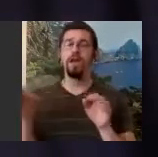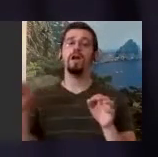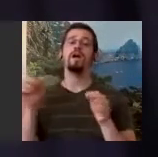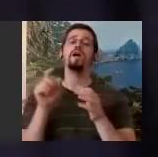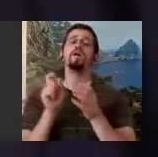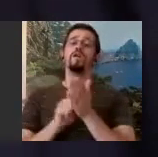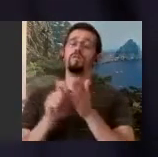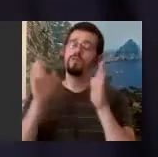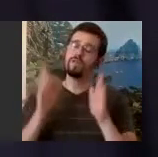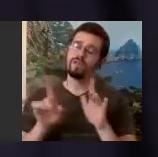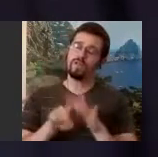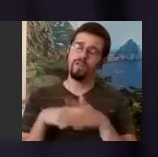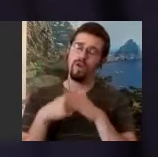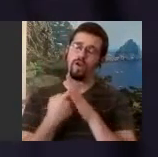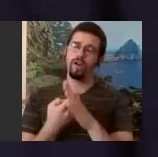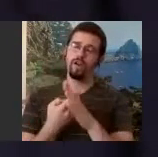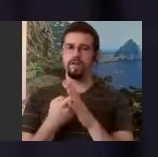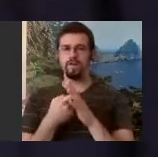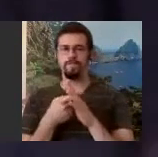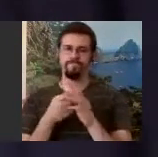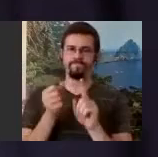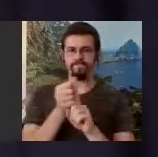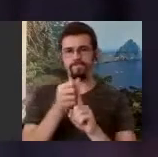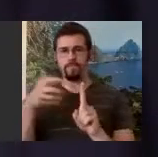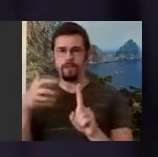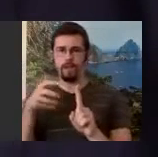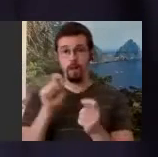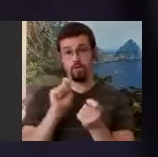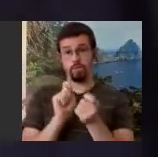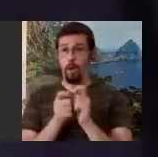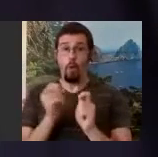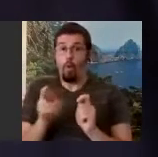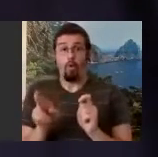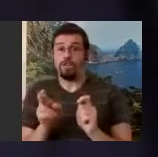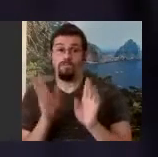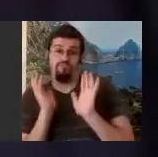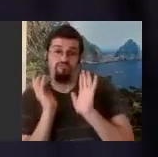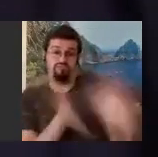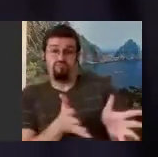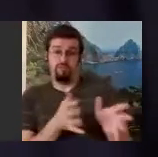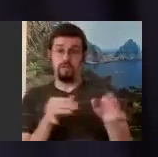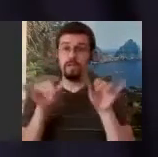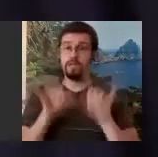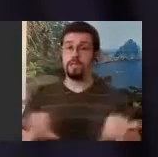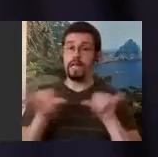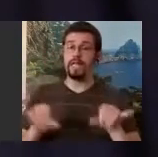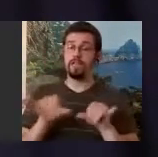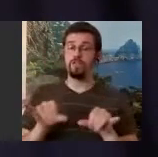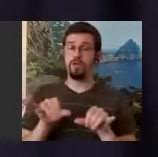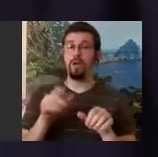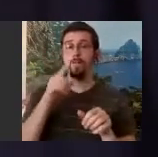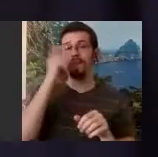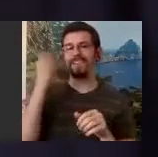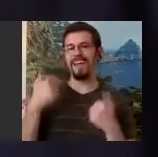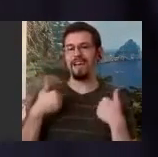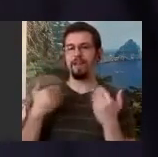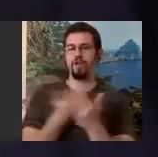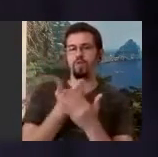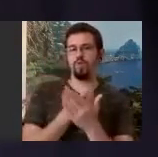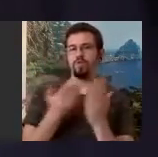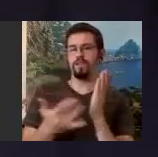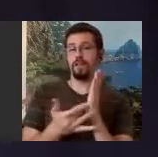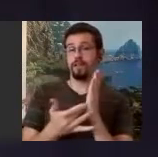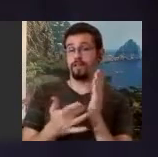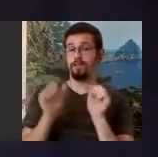expand and reform or outright abandon standard notation in favor of new techniques that were better suited to their